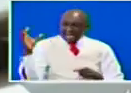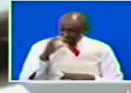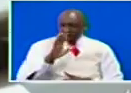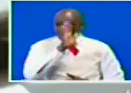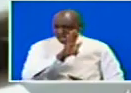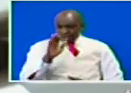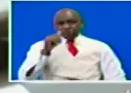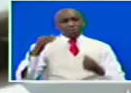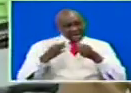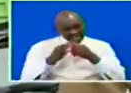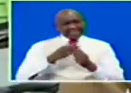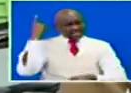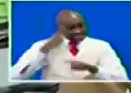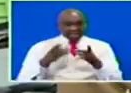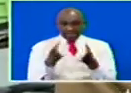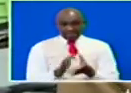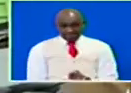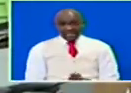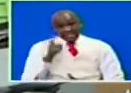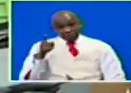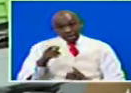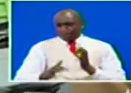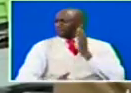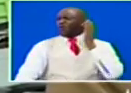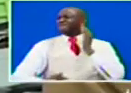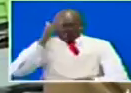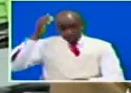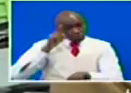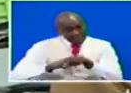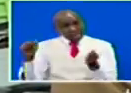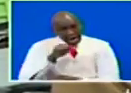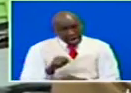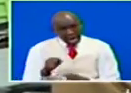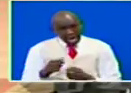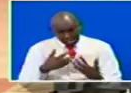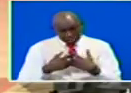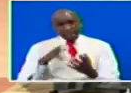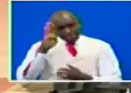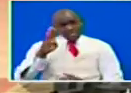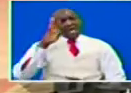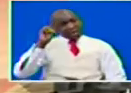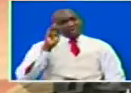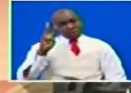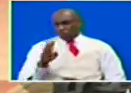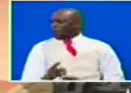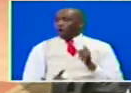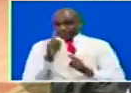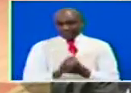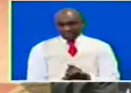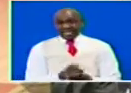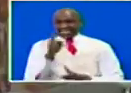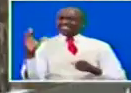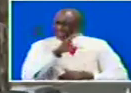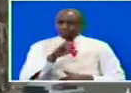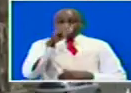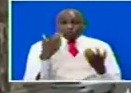since August last year. He's known as a pro when it comes to especially the BMW. This customer has driven all